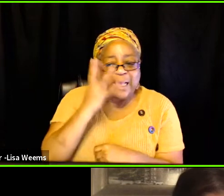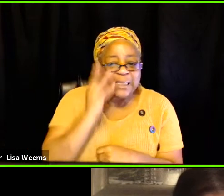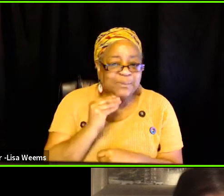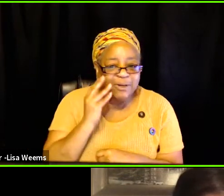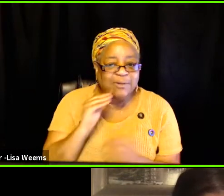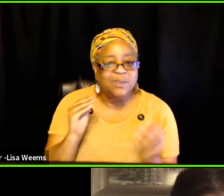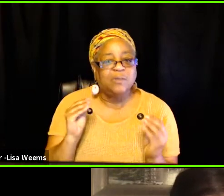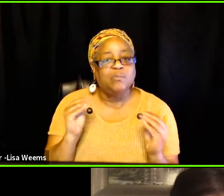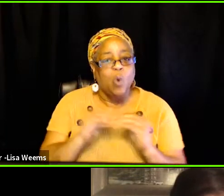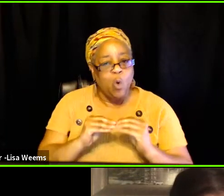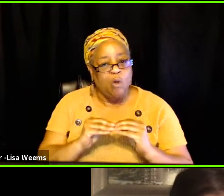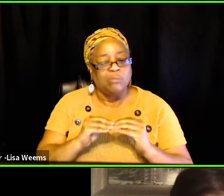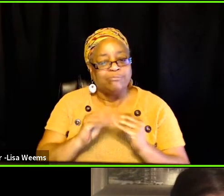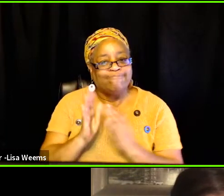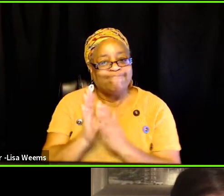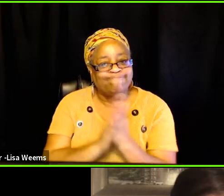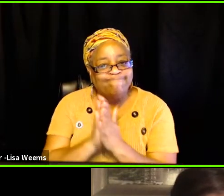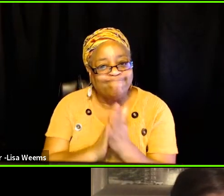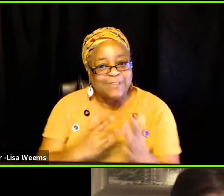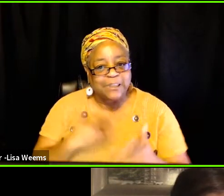audiences?